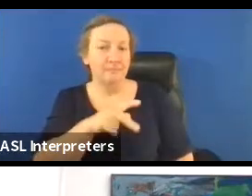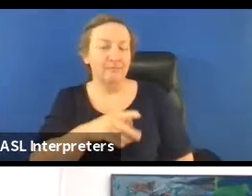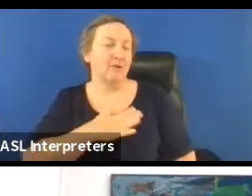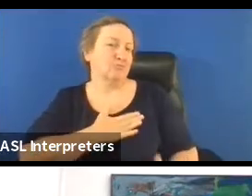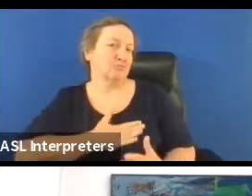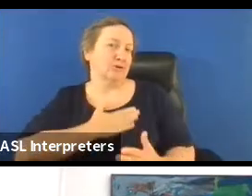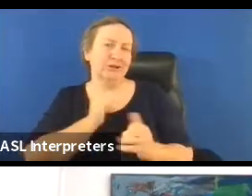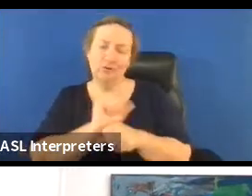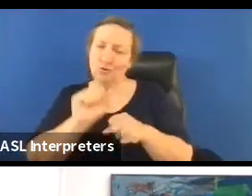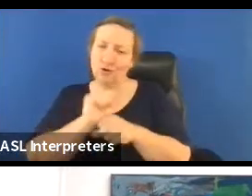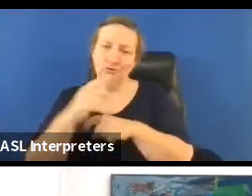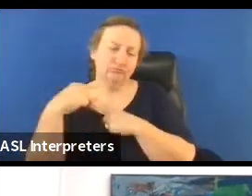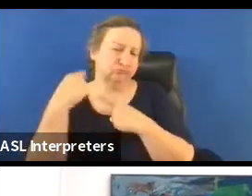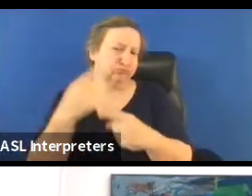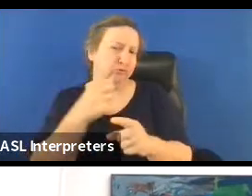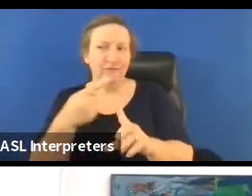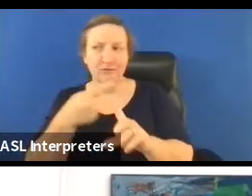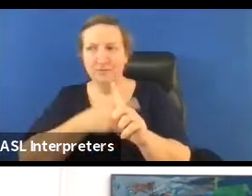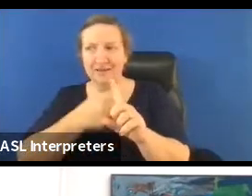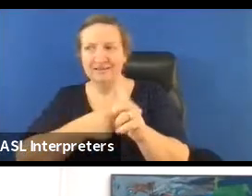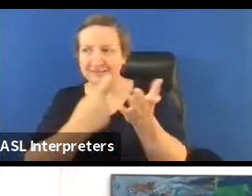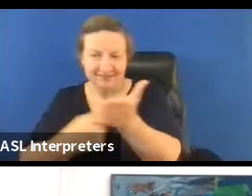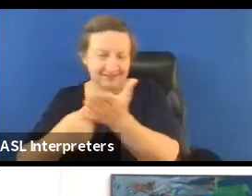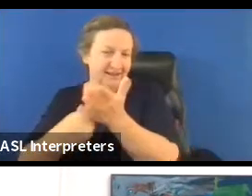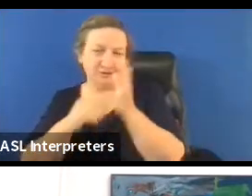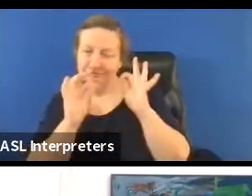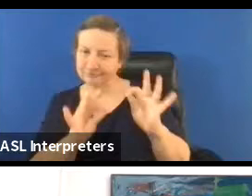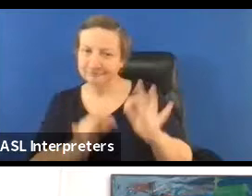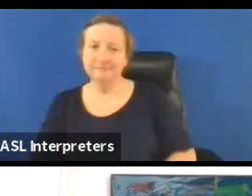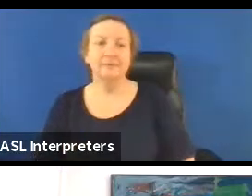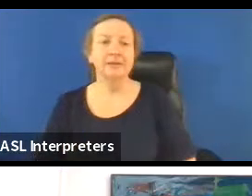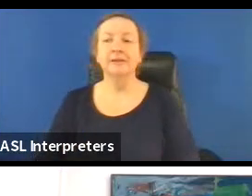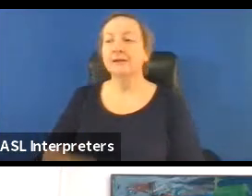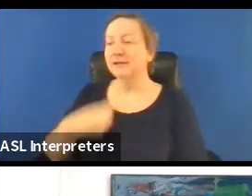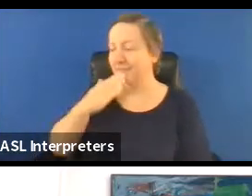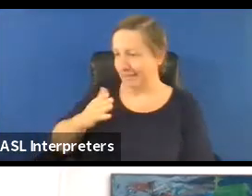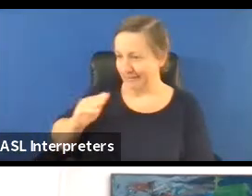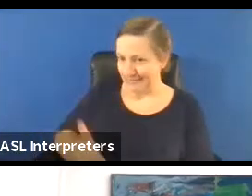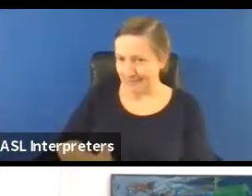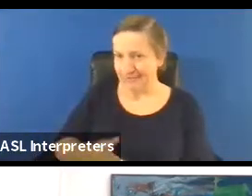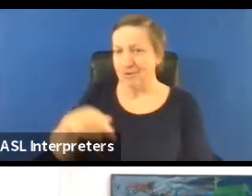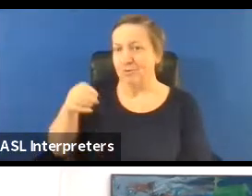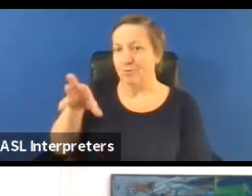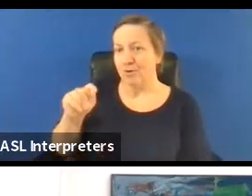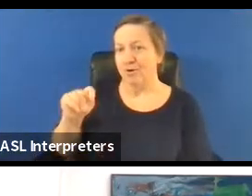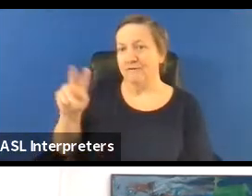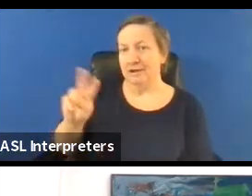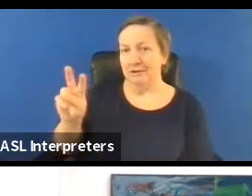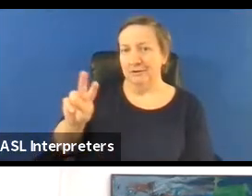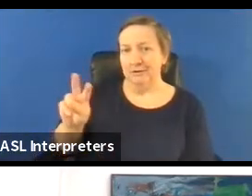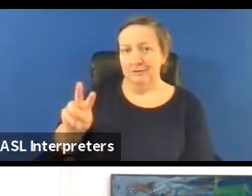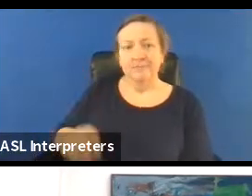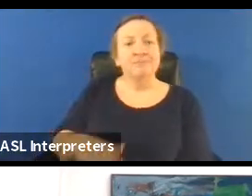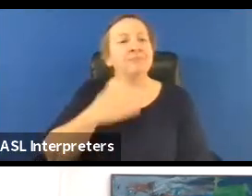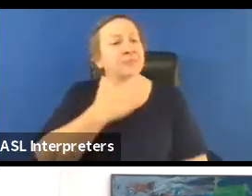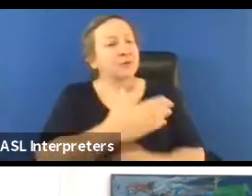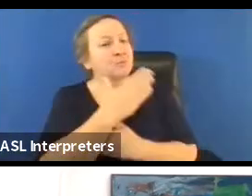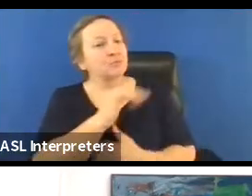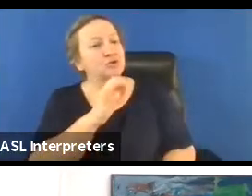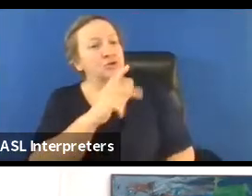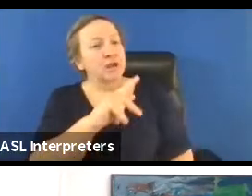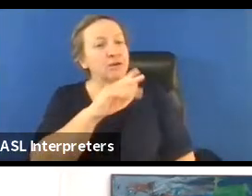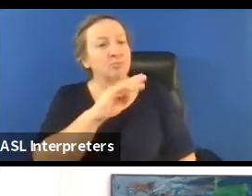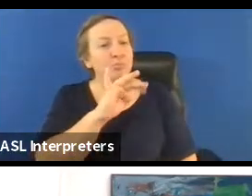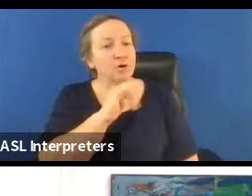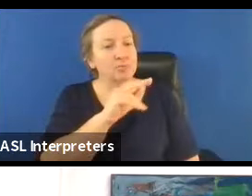couple months and today's discussion. Thank you, welcome. Port of Vancouver. Good morning, Jack Berkman,